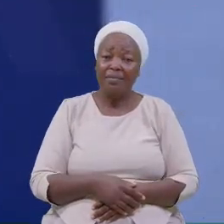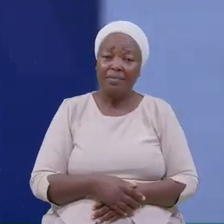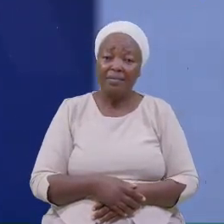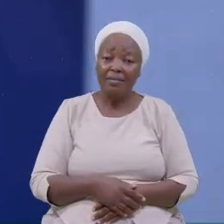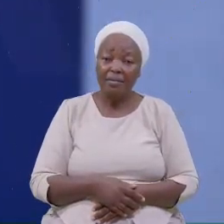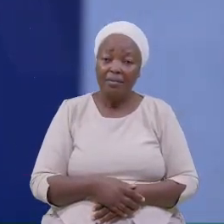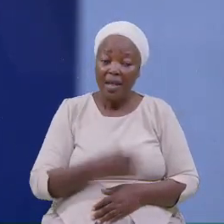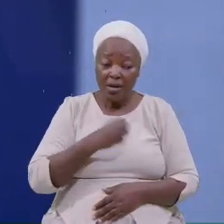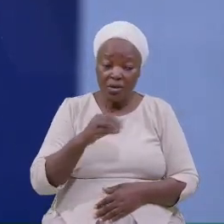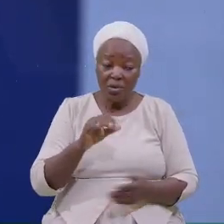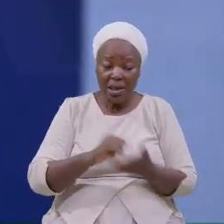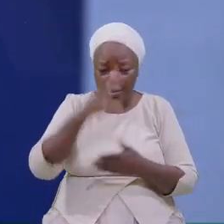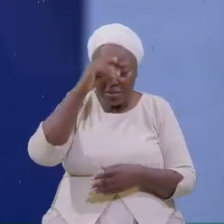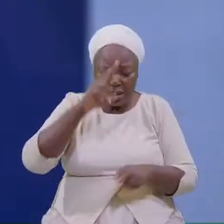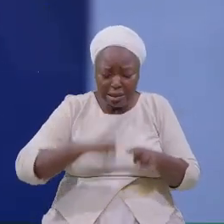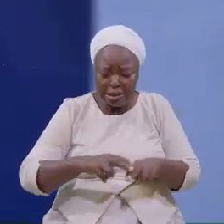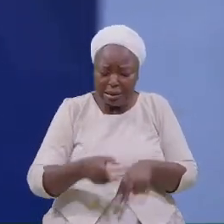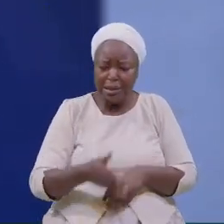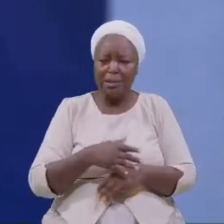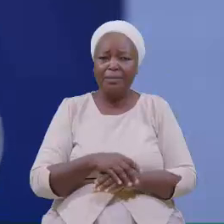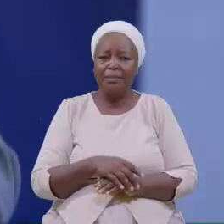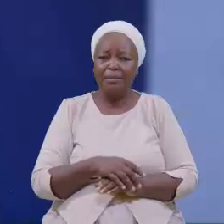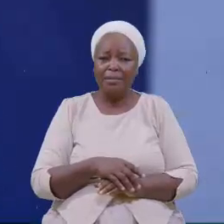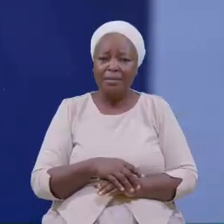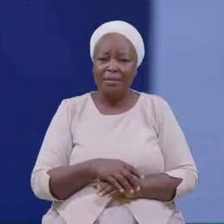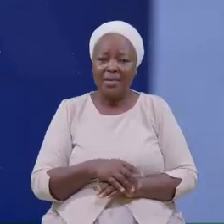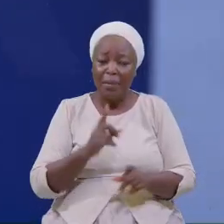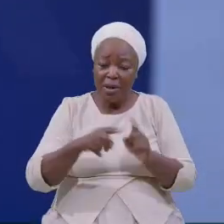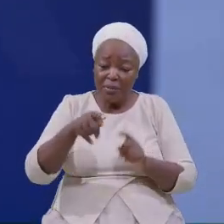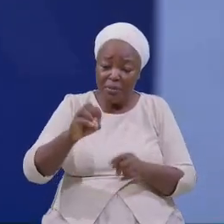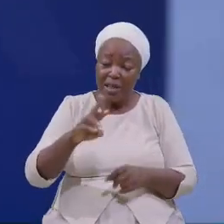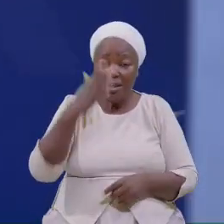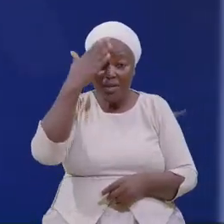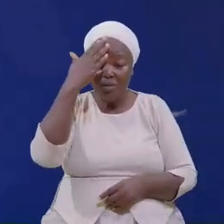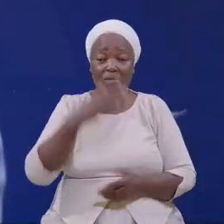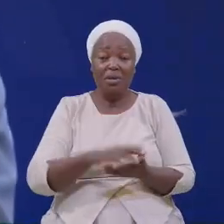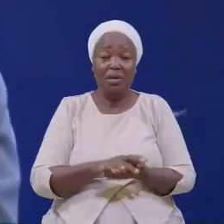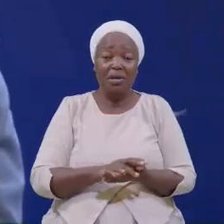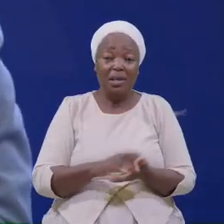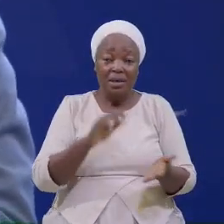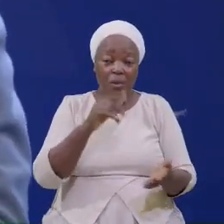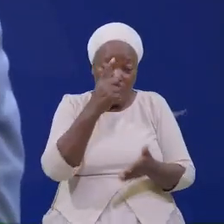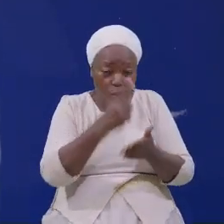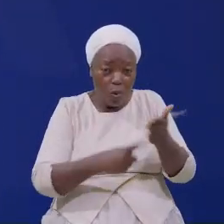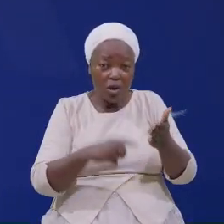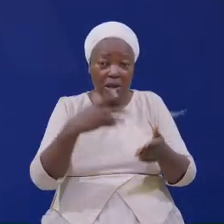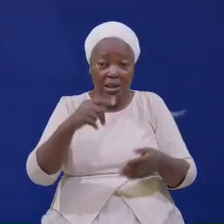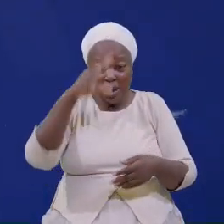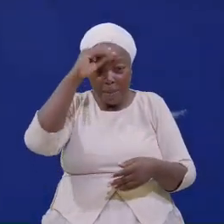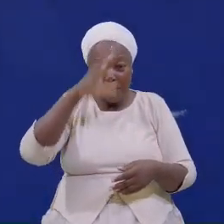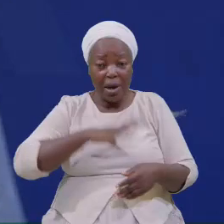And so he sat down there. But Peter knew what the man did not